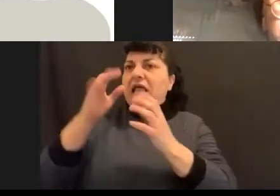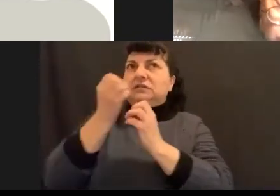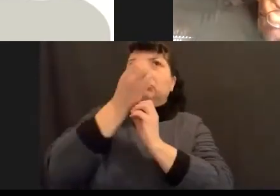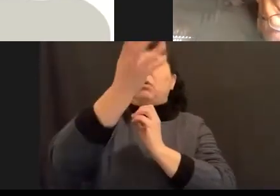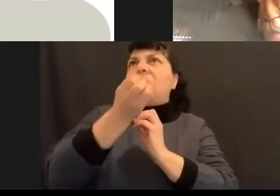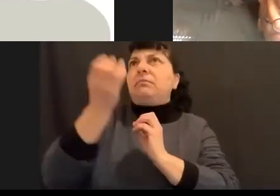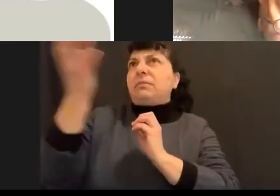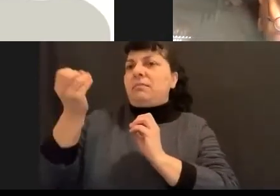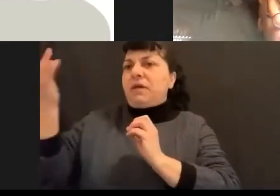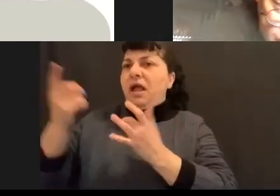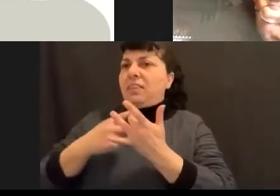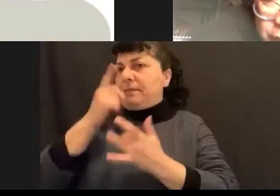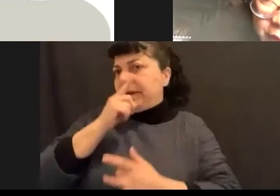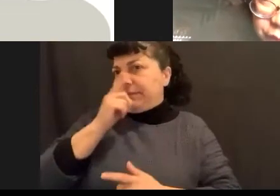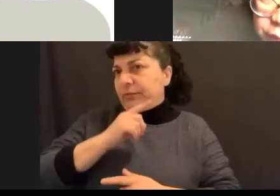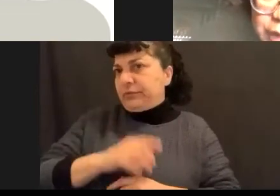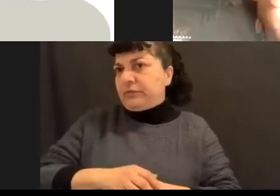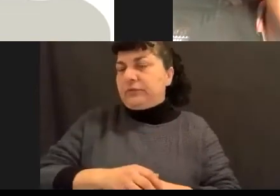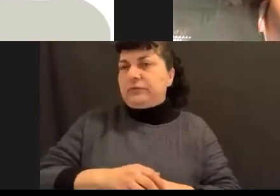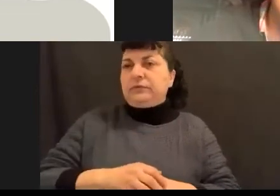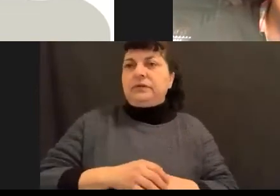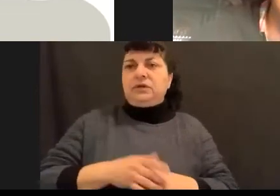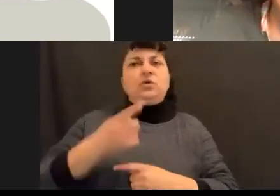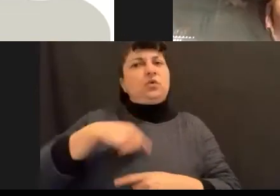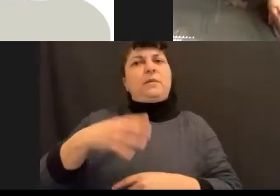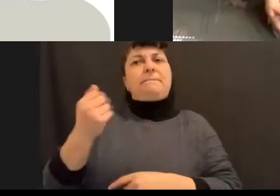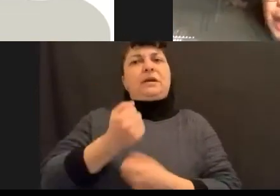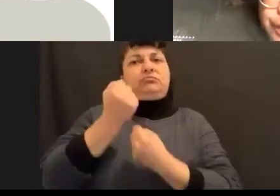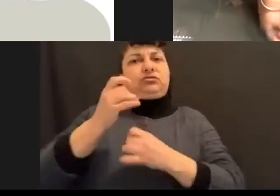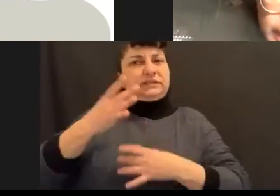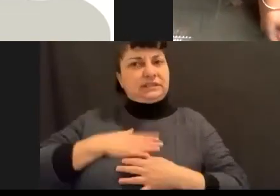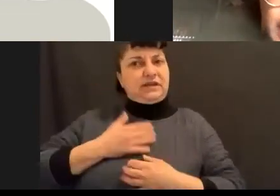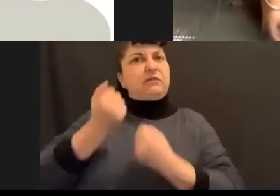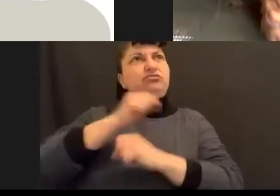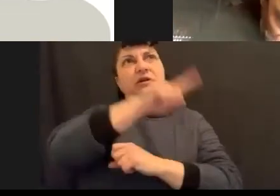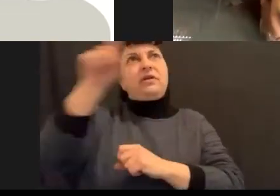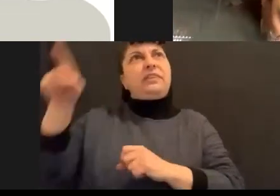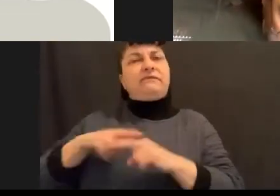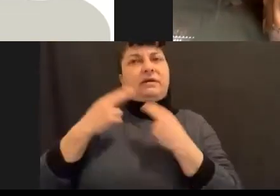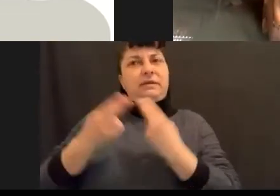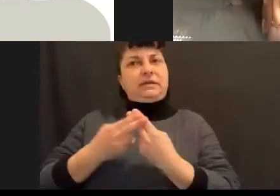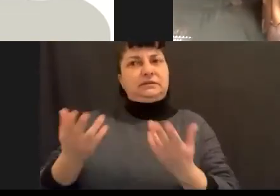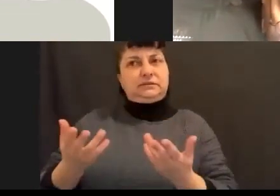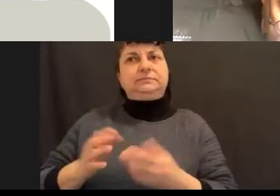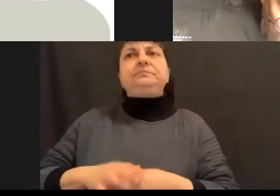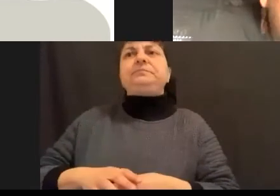easiest ways to protect both ourselves and also our families. Thirdly, as we've been discussing earlier through this